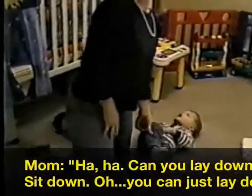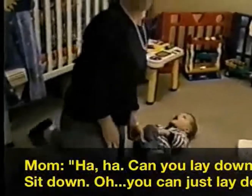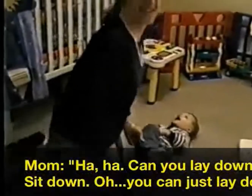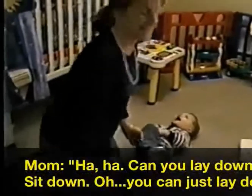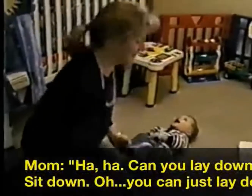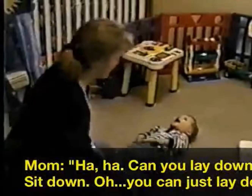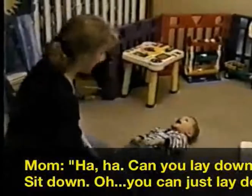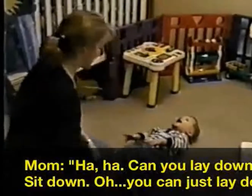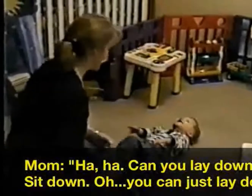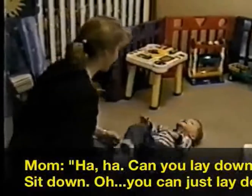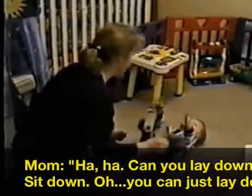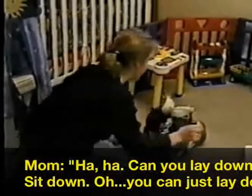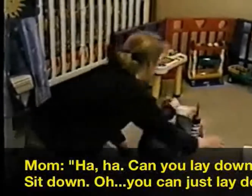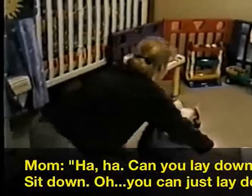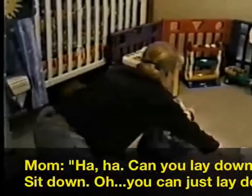Okay.